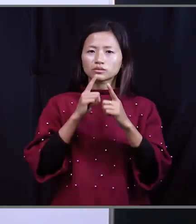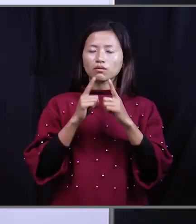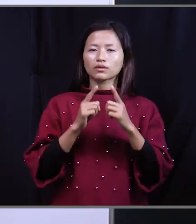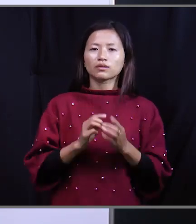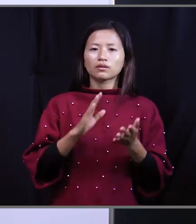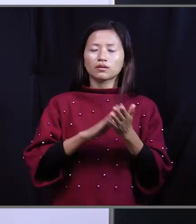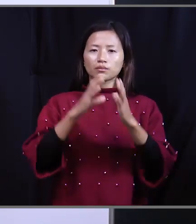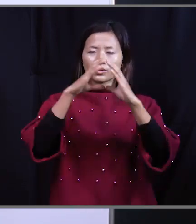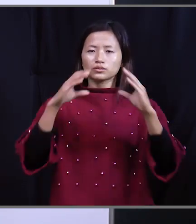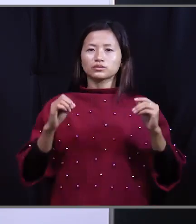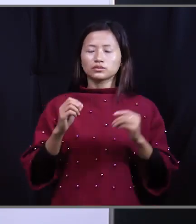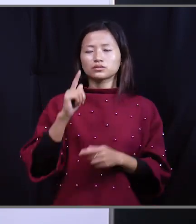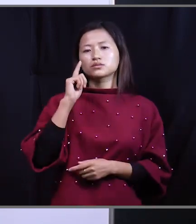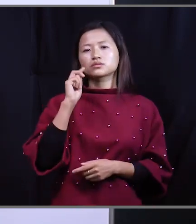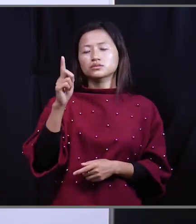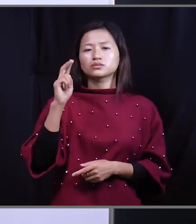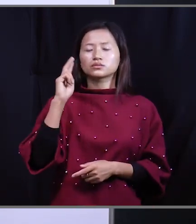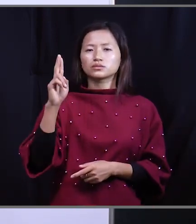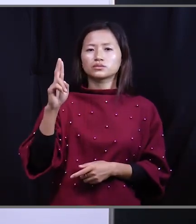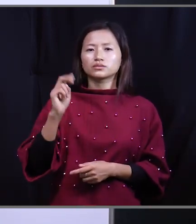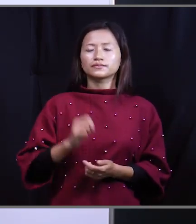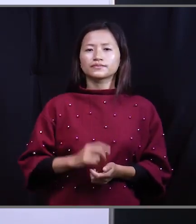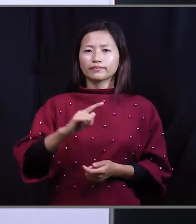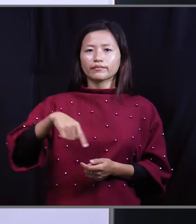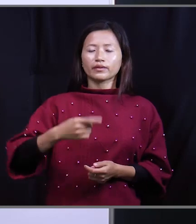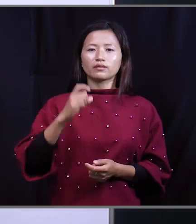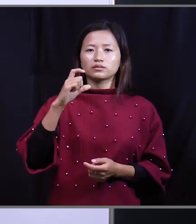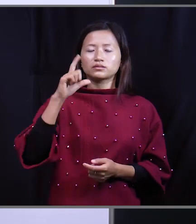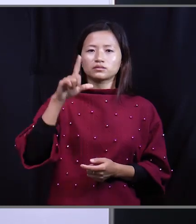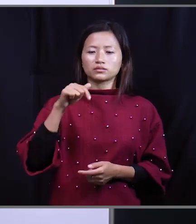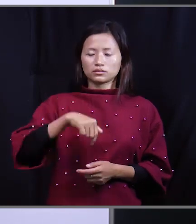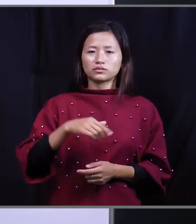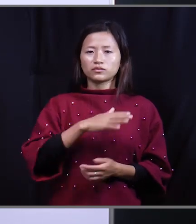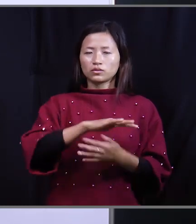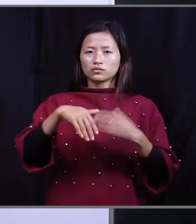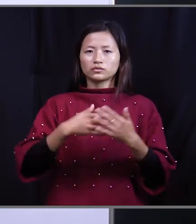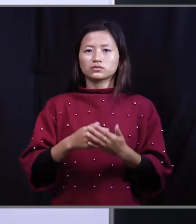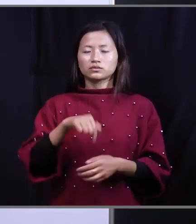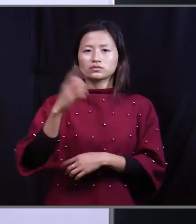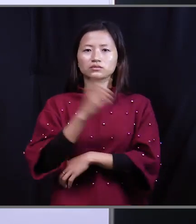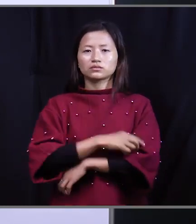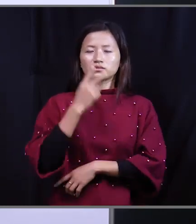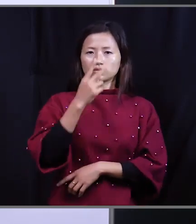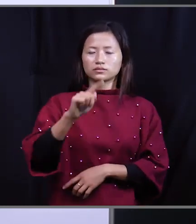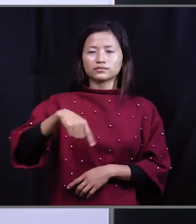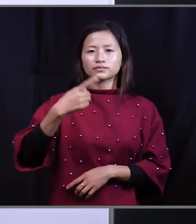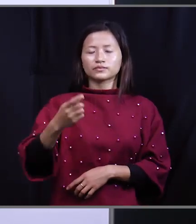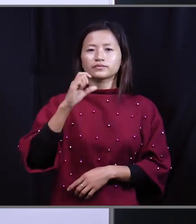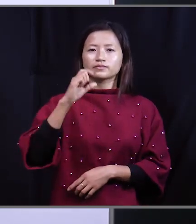we'll talk about meiosis 2. We'll learn about meiosis 2 next class. So that's all for today's class, and see you next class.